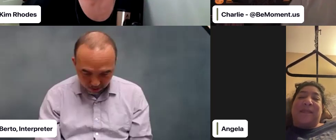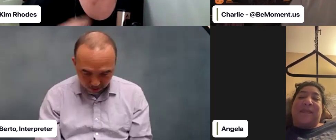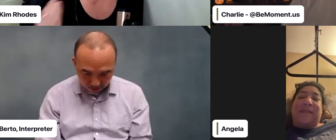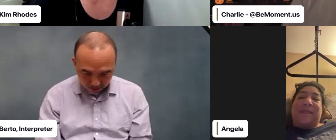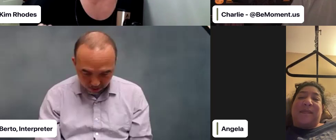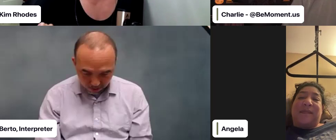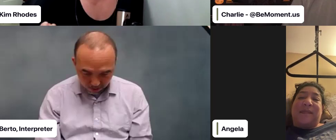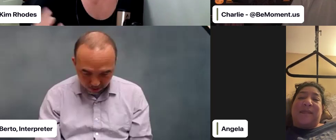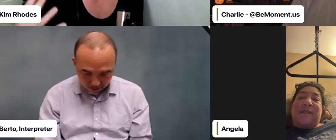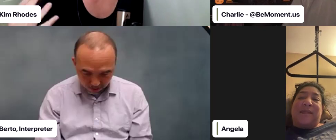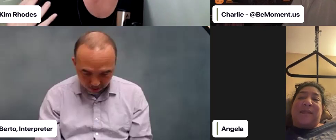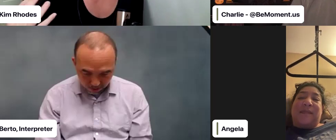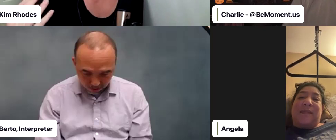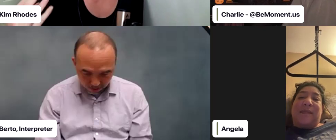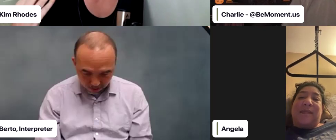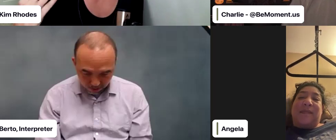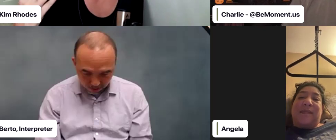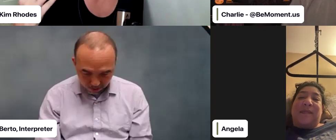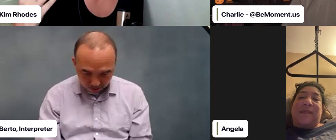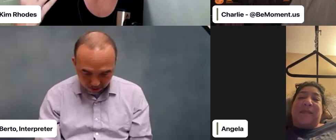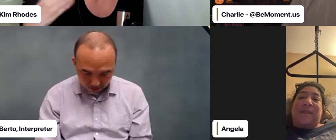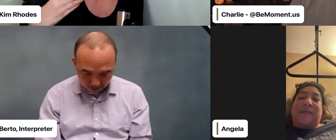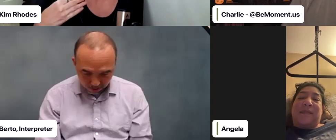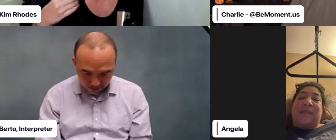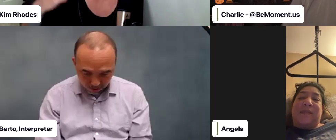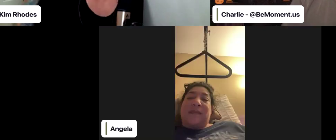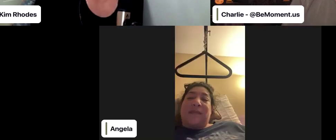much fear is